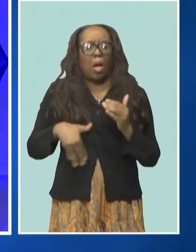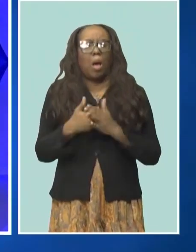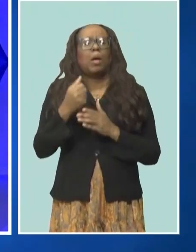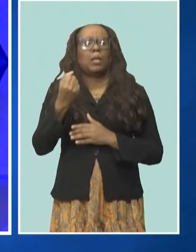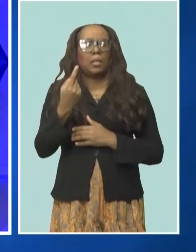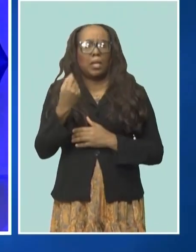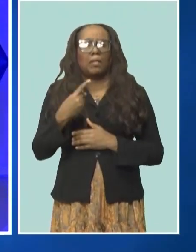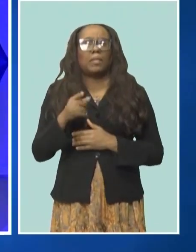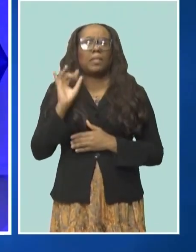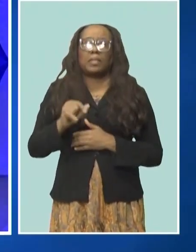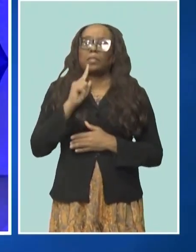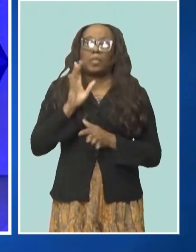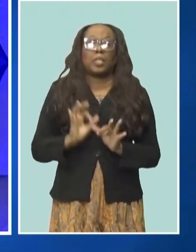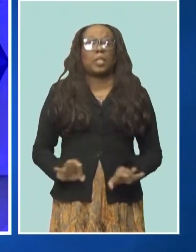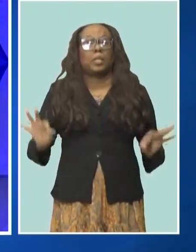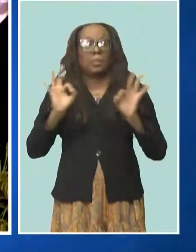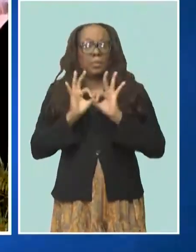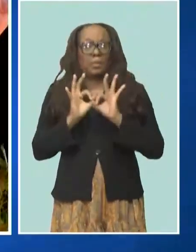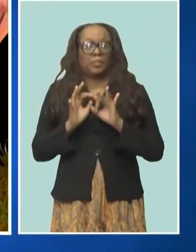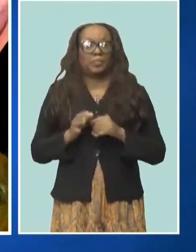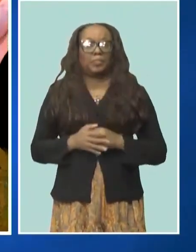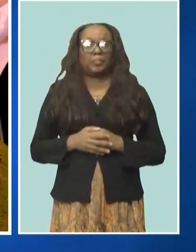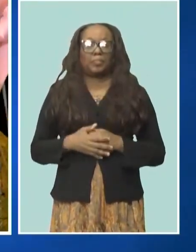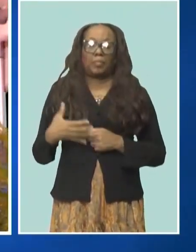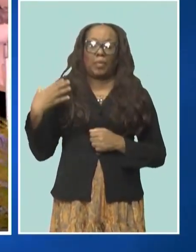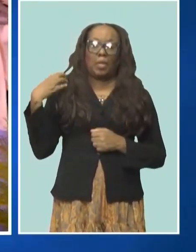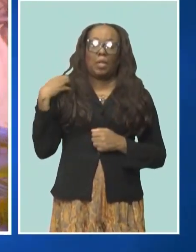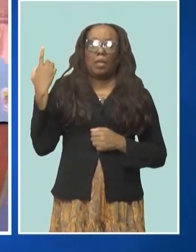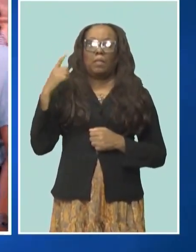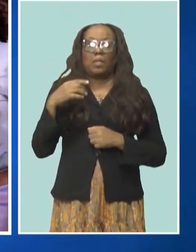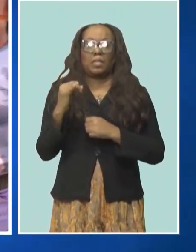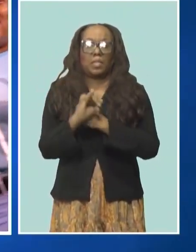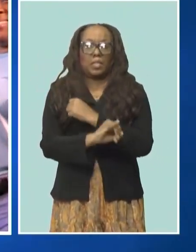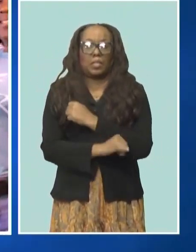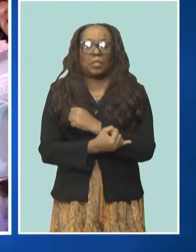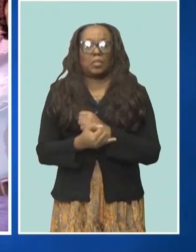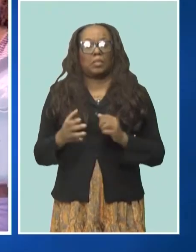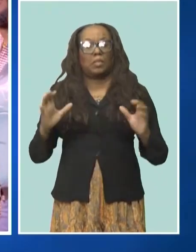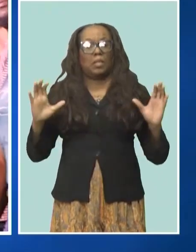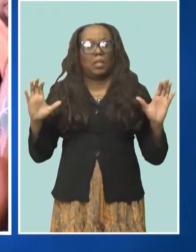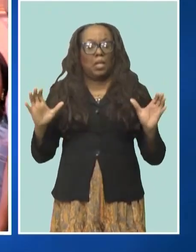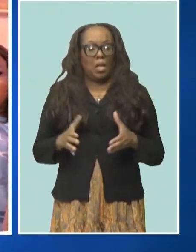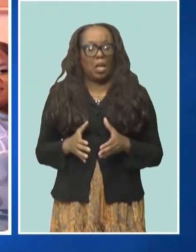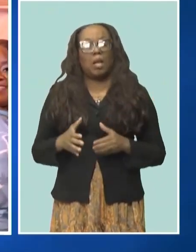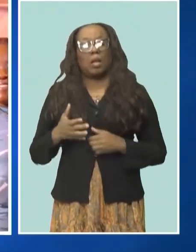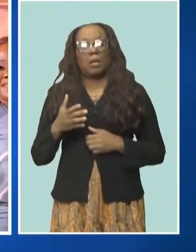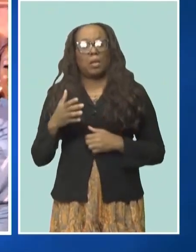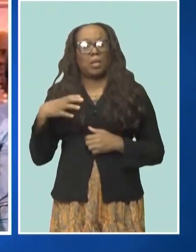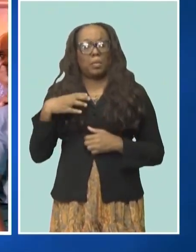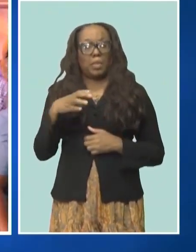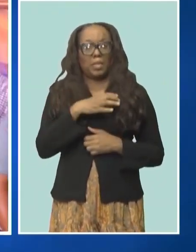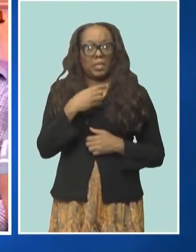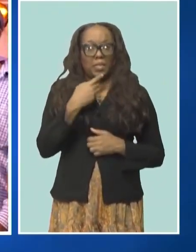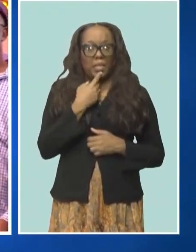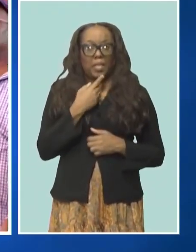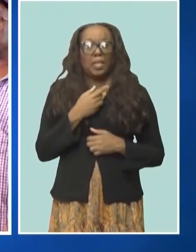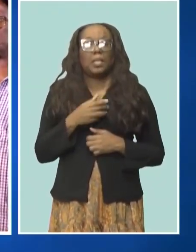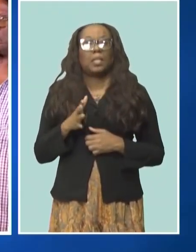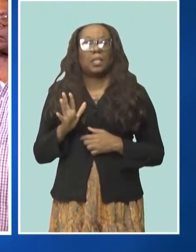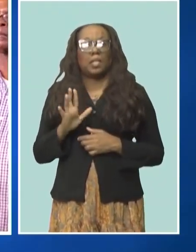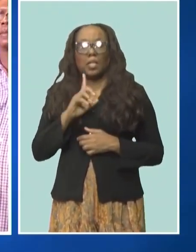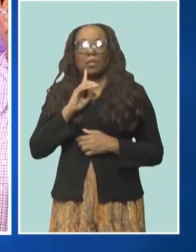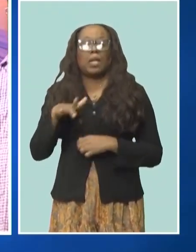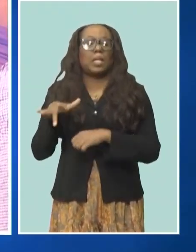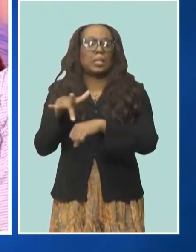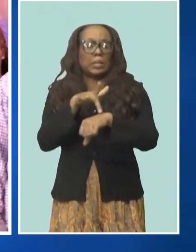reason behind this. Chairman of the St. Joseph Regathering Committee, Matthew Hinkson, says they have touched the